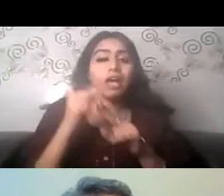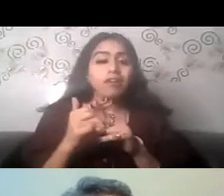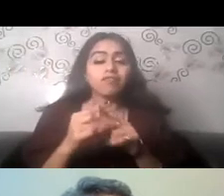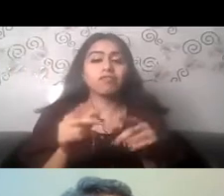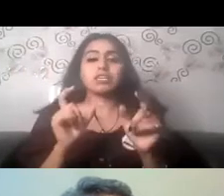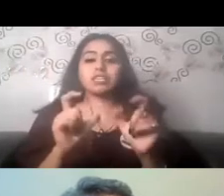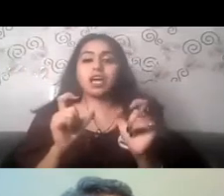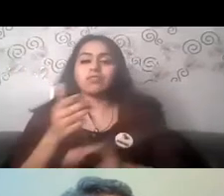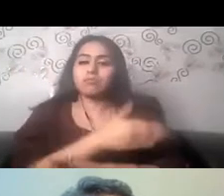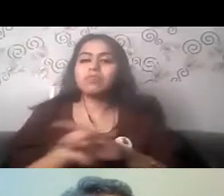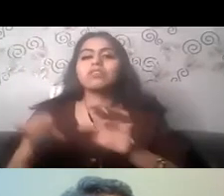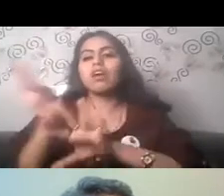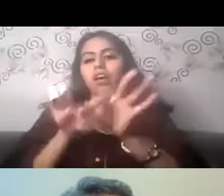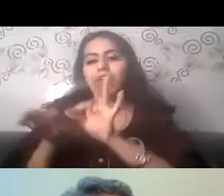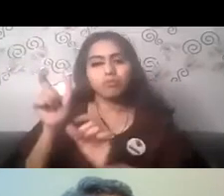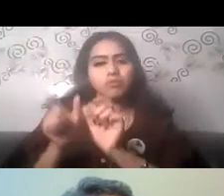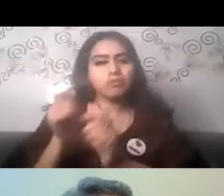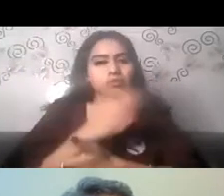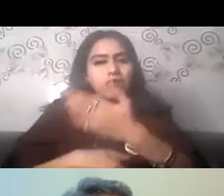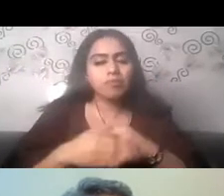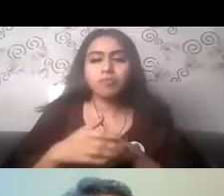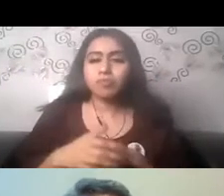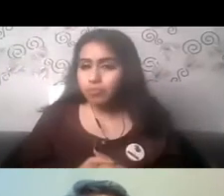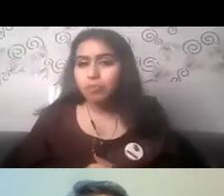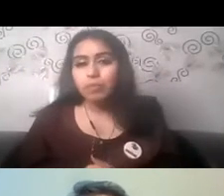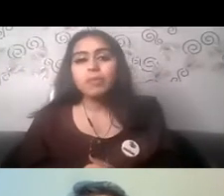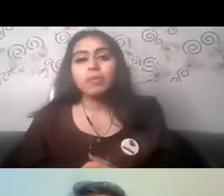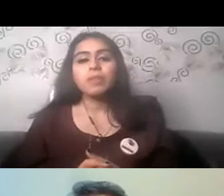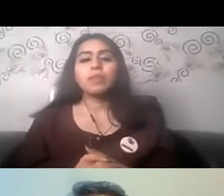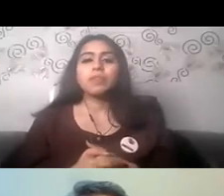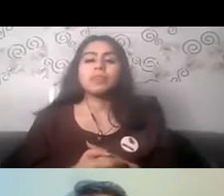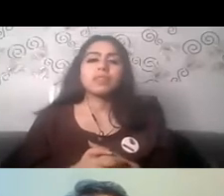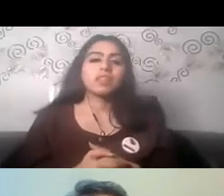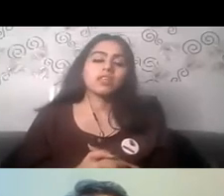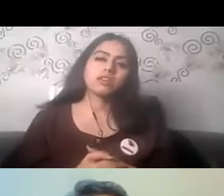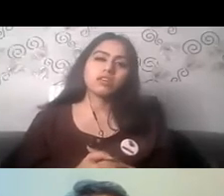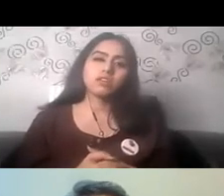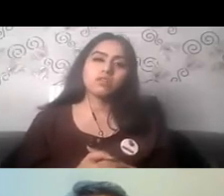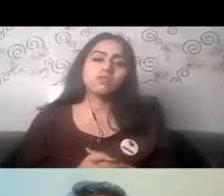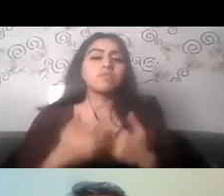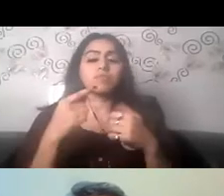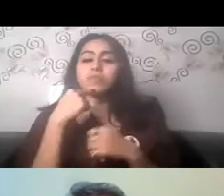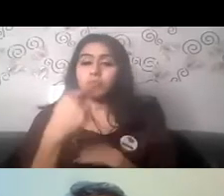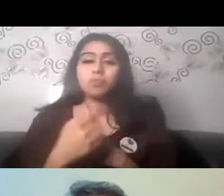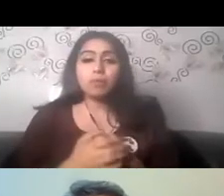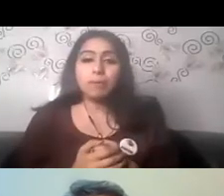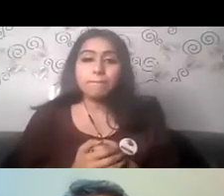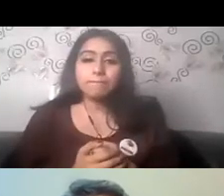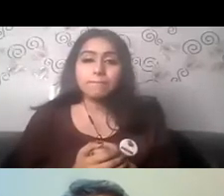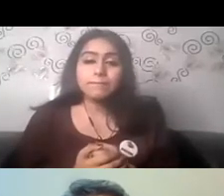disability? So let me step in there. This is Harshad here. Hi. As you know, I've worked with a lot